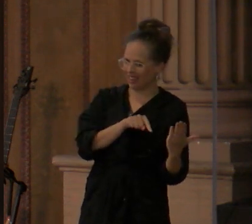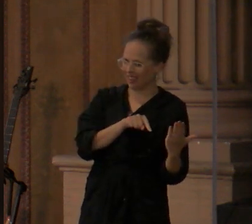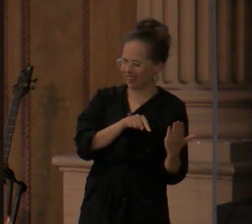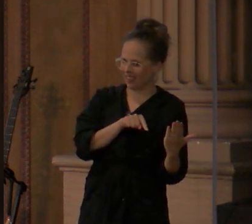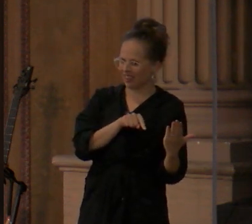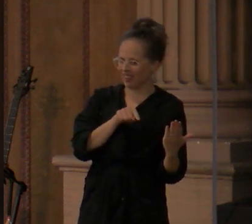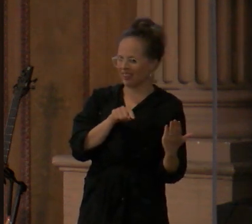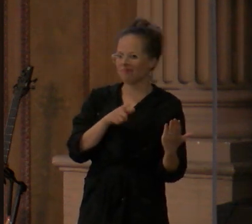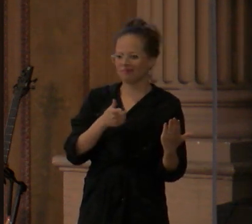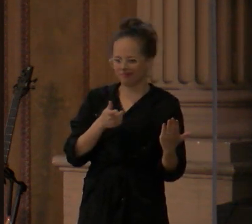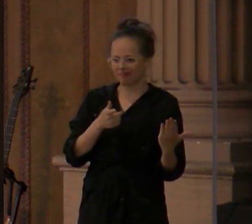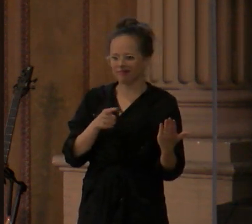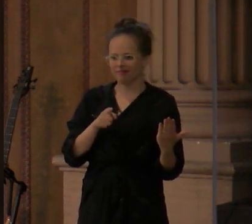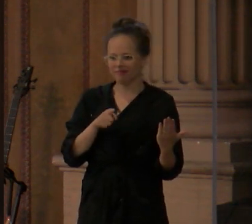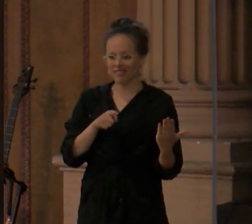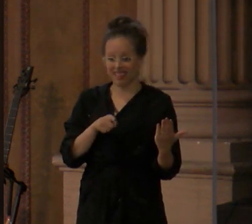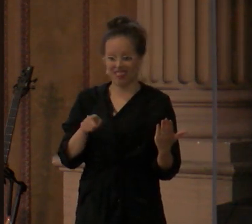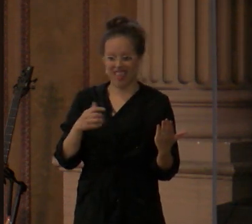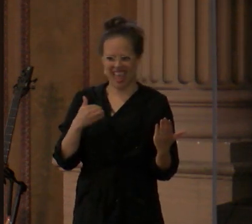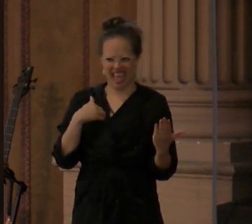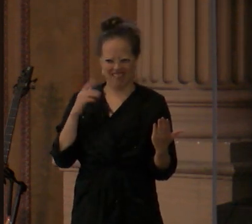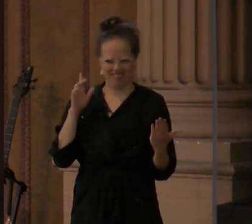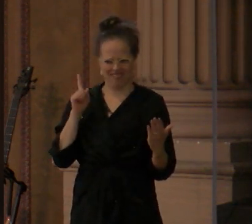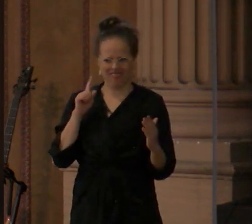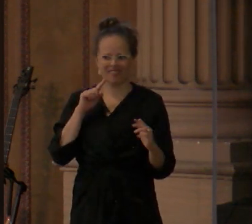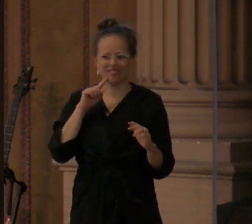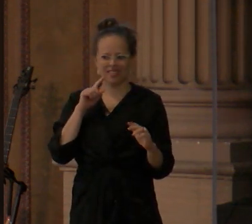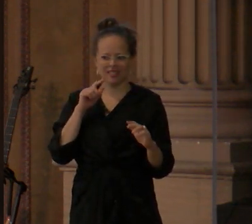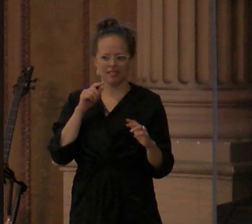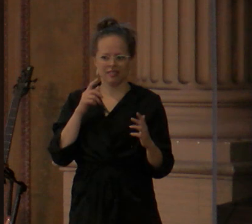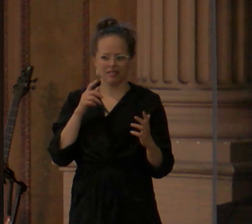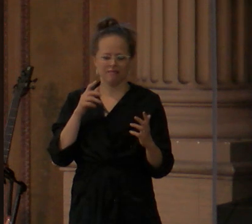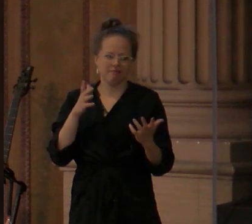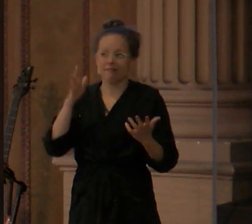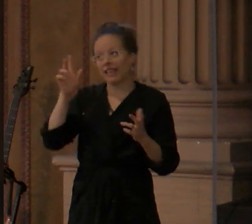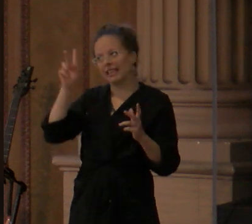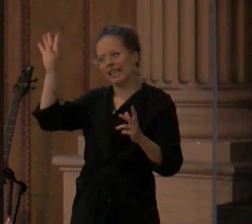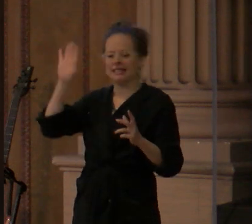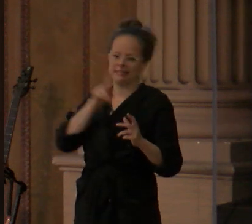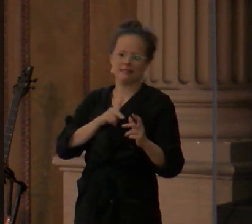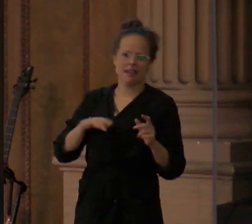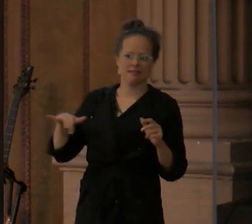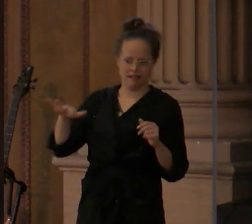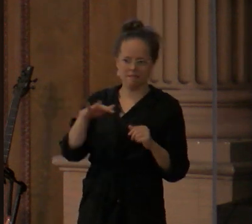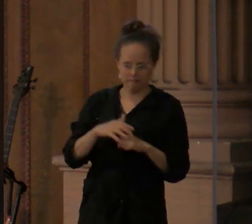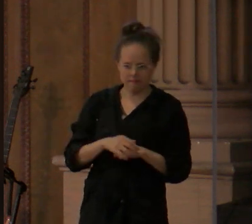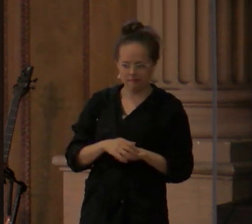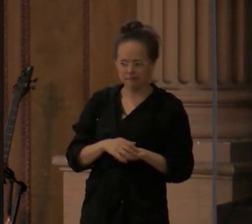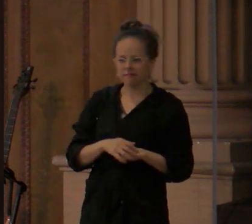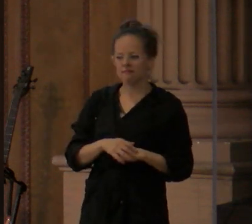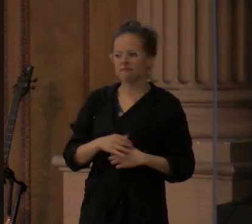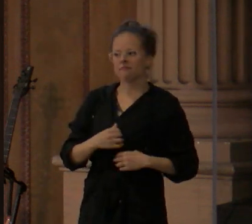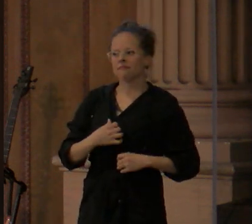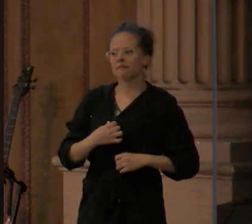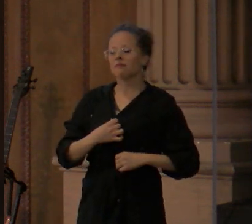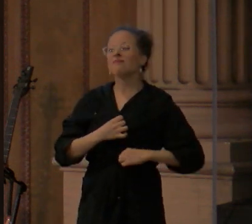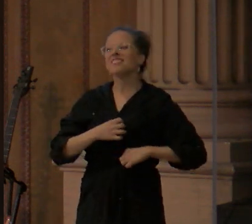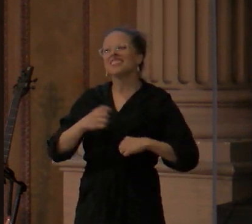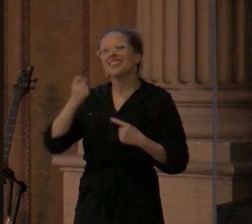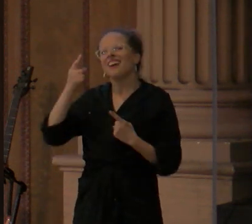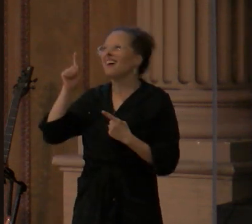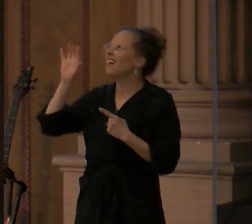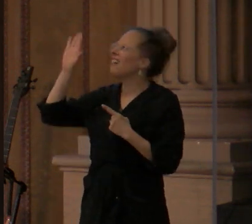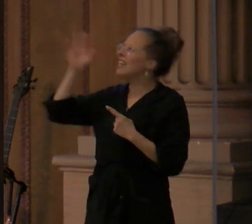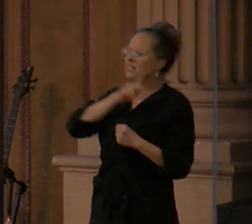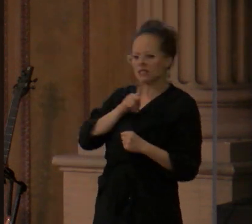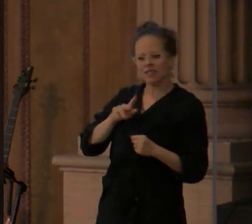Which is so strange because the kingdoms in this world, they belong to the strong. They belong to the proud. They belong to the victorious. But this kingdom of